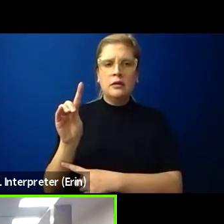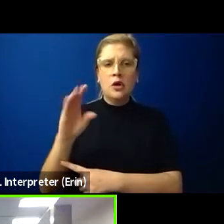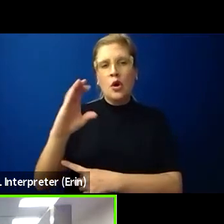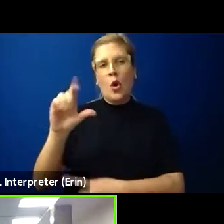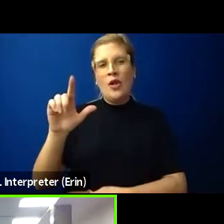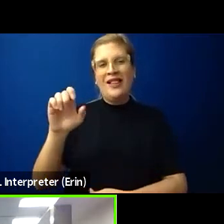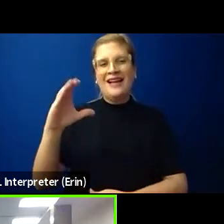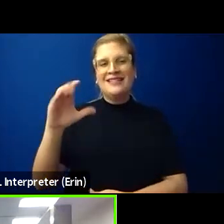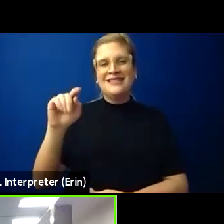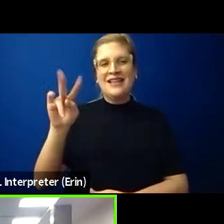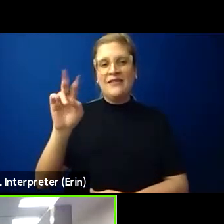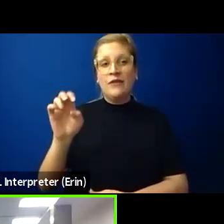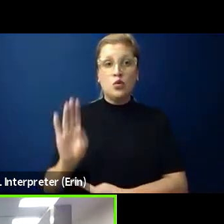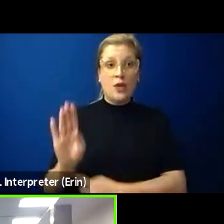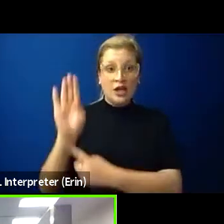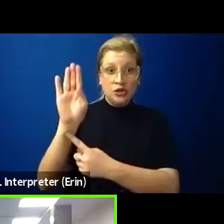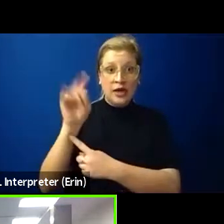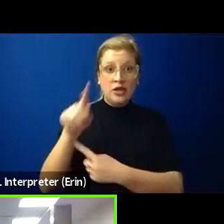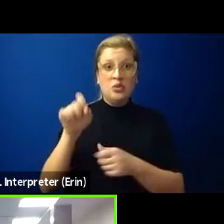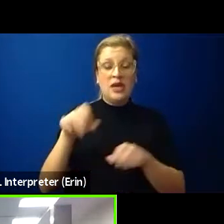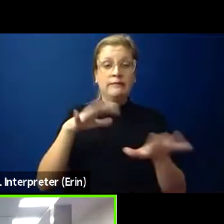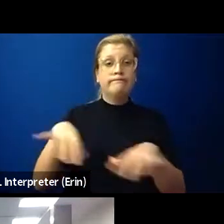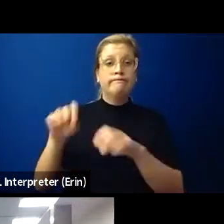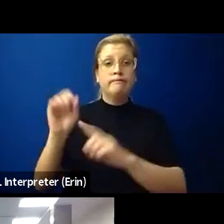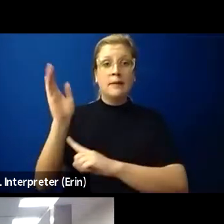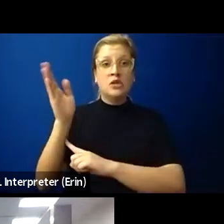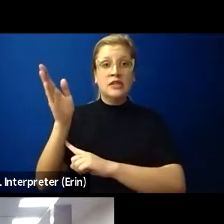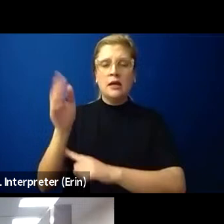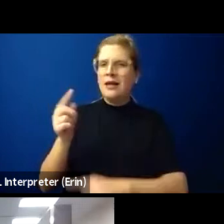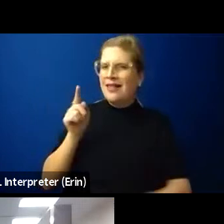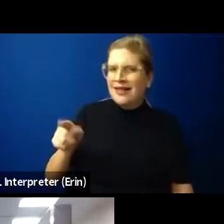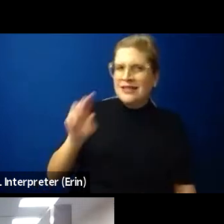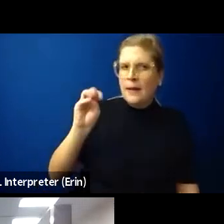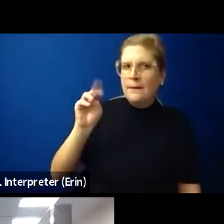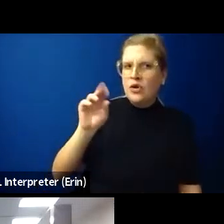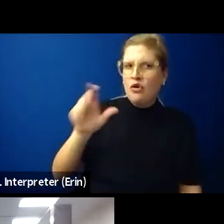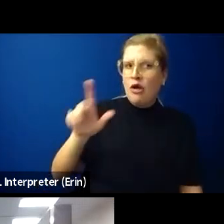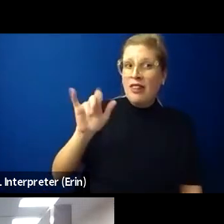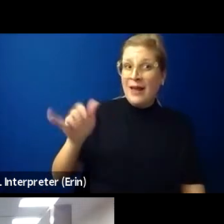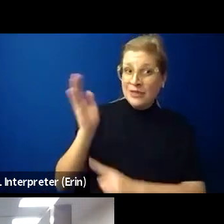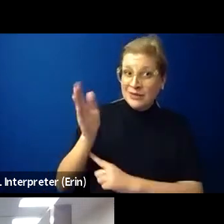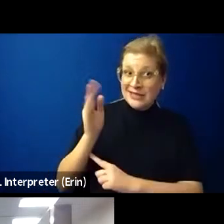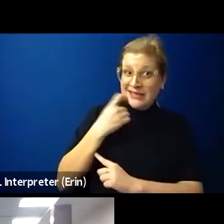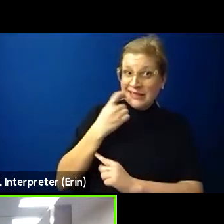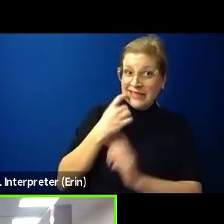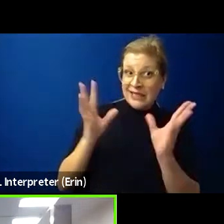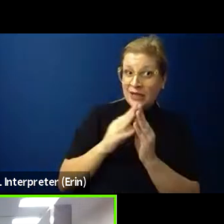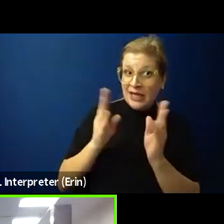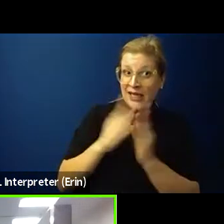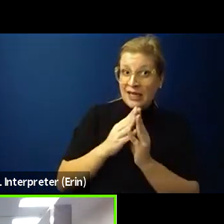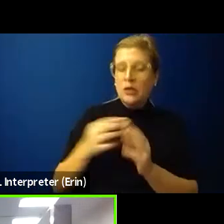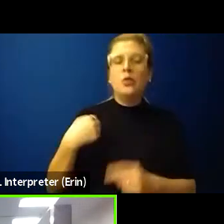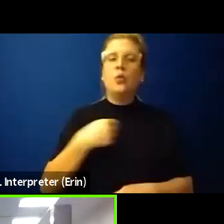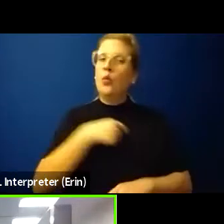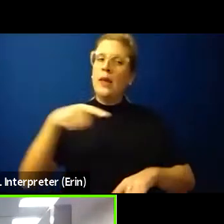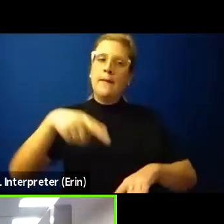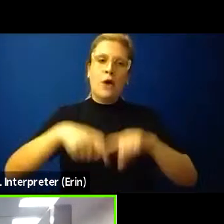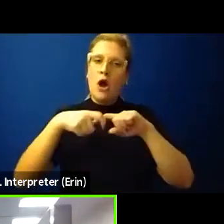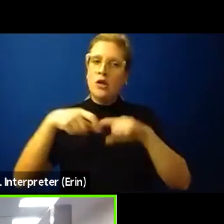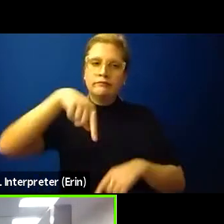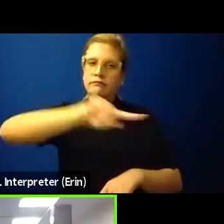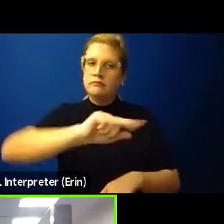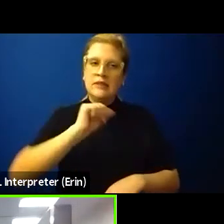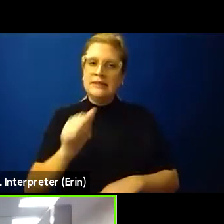hand so that you can present. Is this the mural that presented at the last meeting? We tabled it. They did not